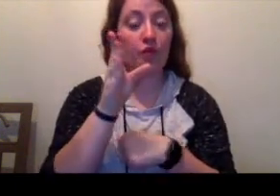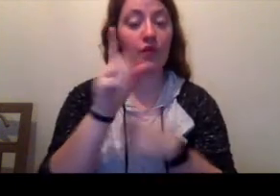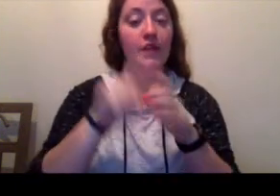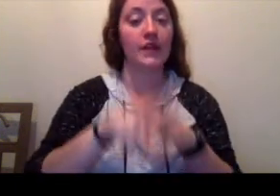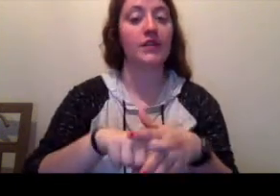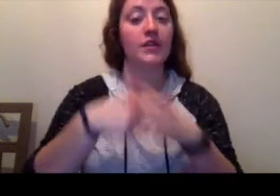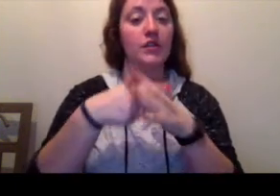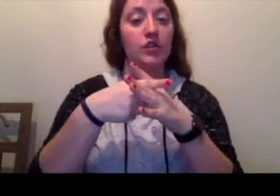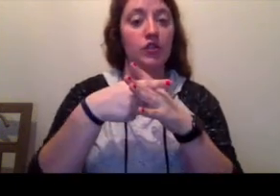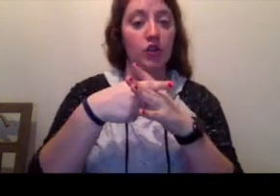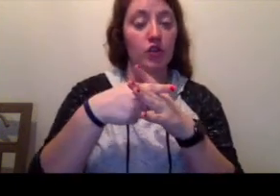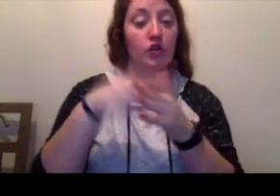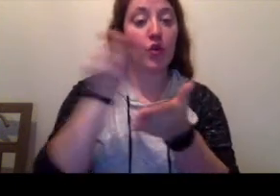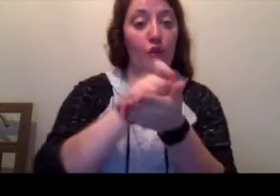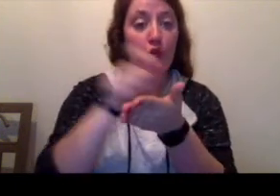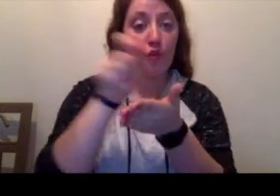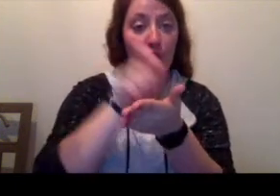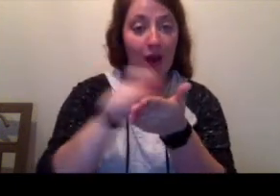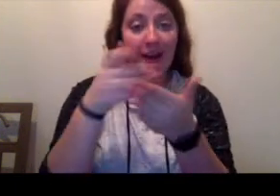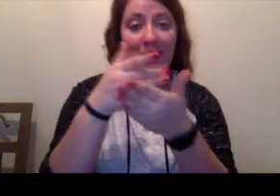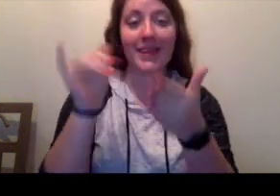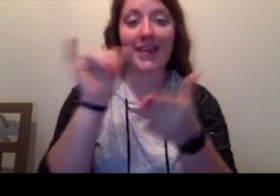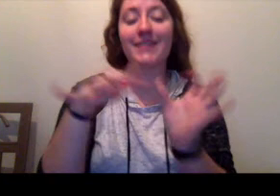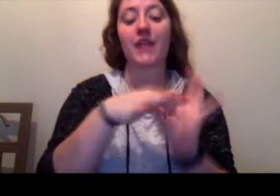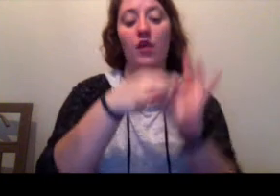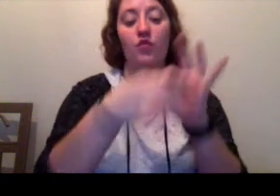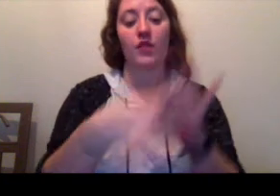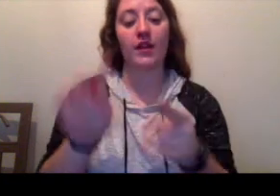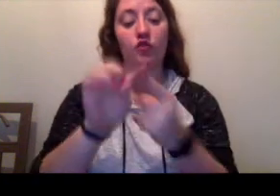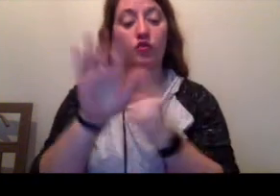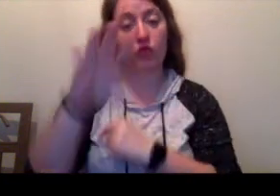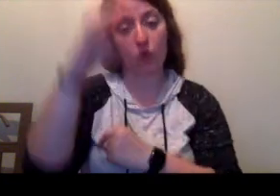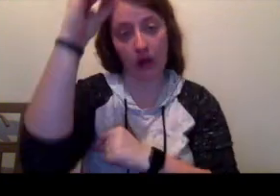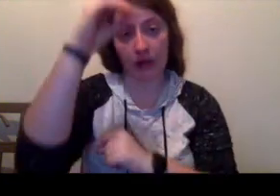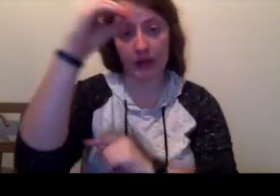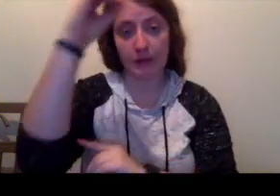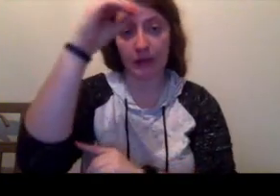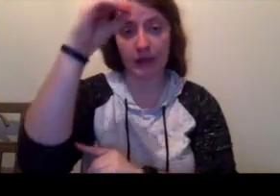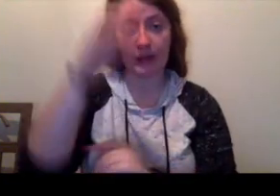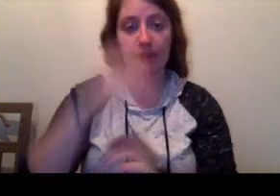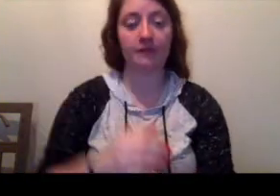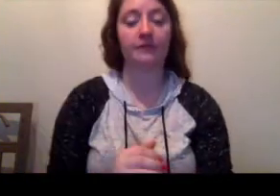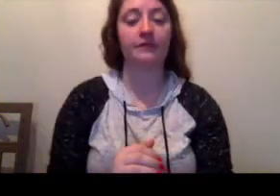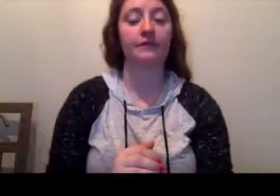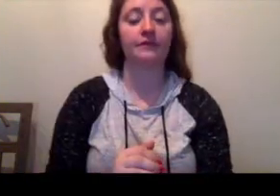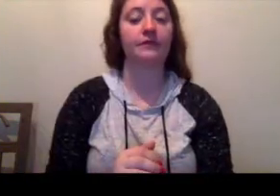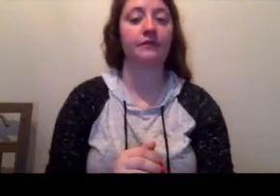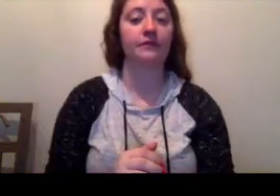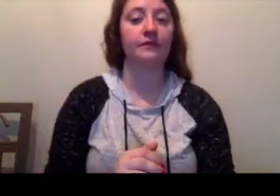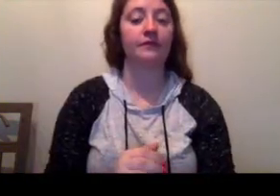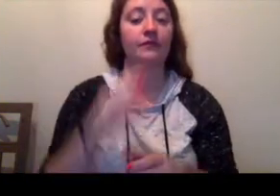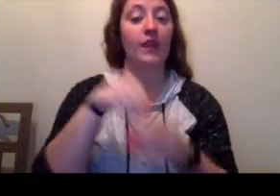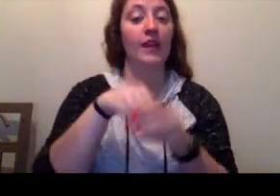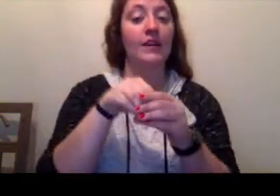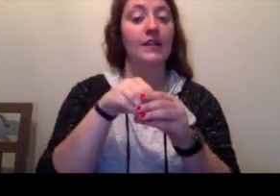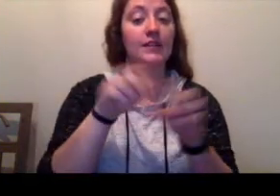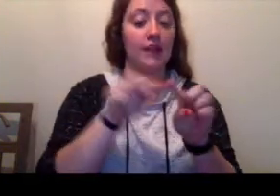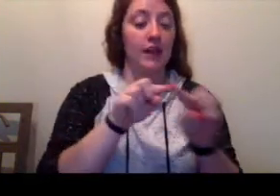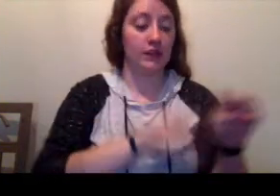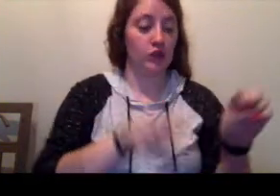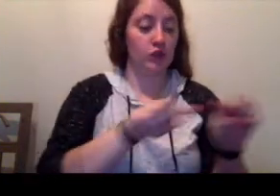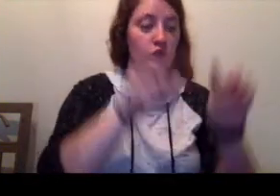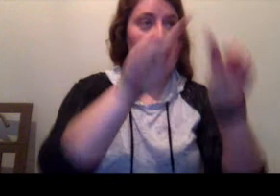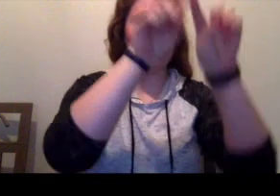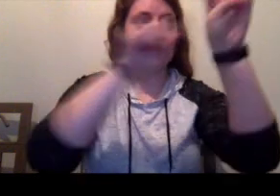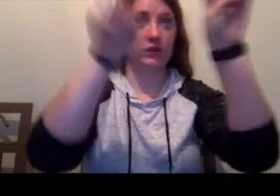start writing things that relate to your opinion in the circles around your